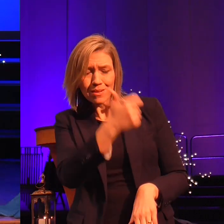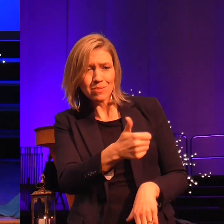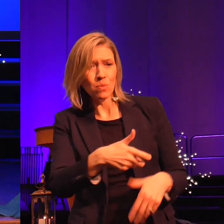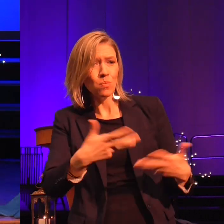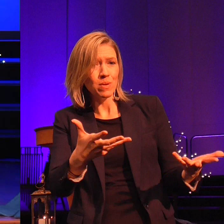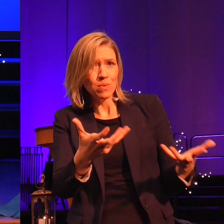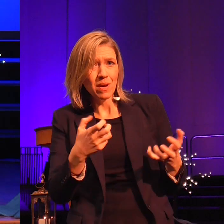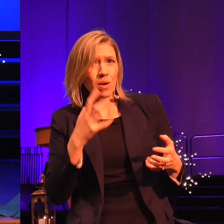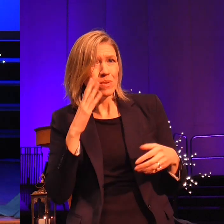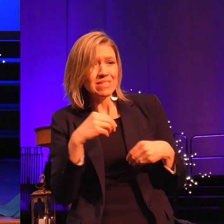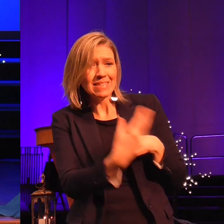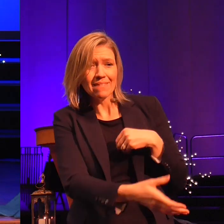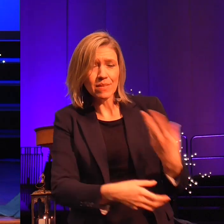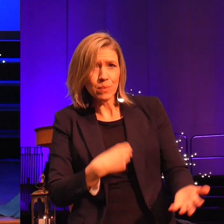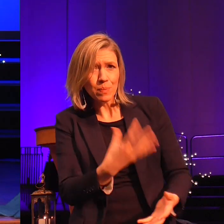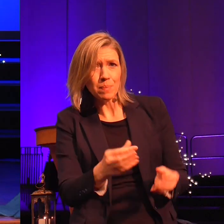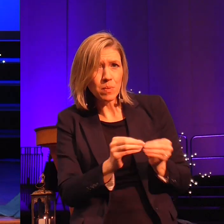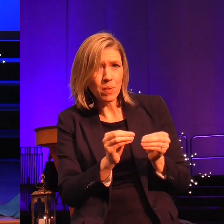who you be.